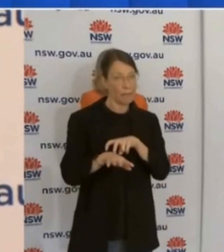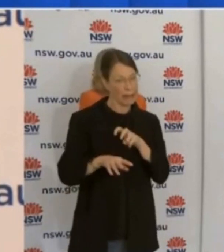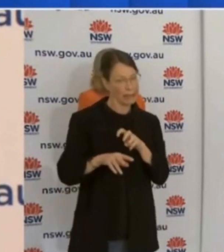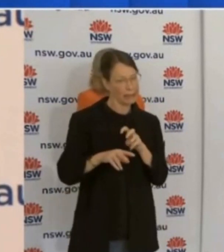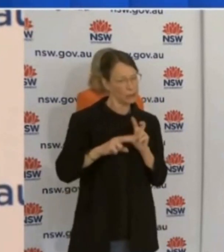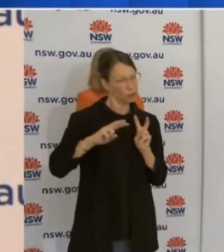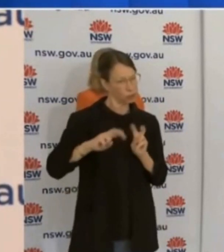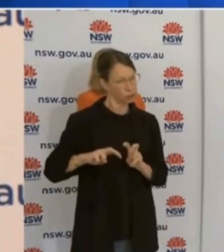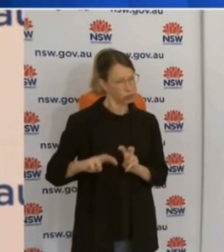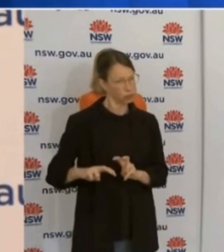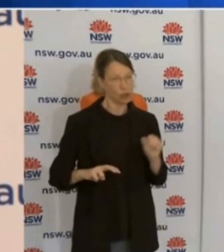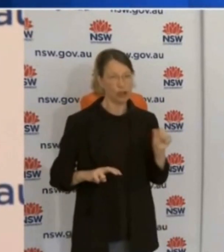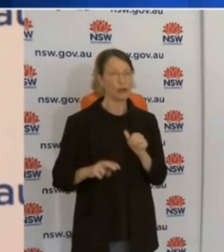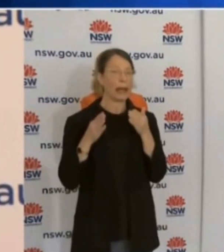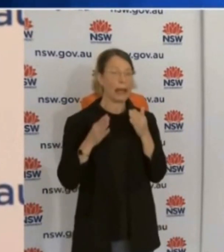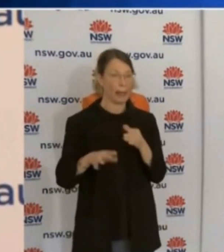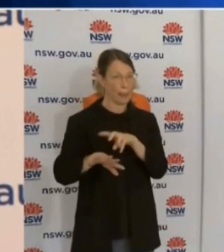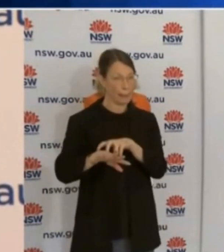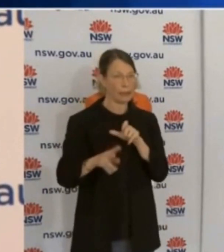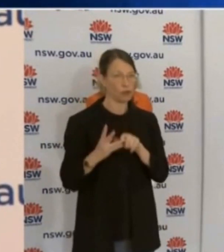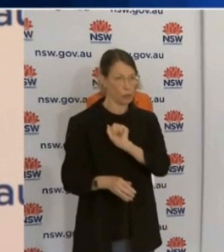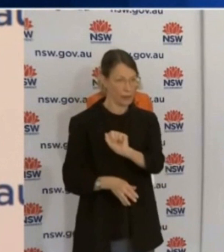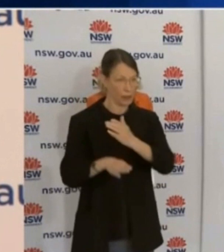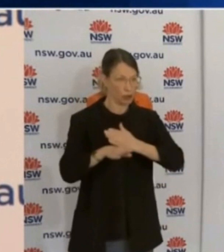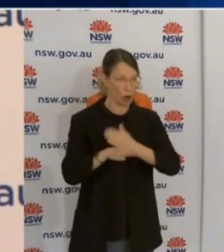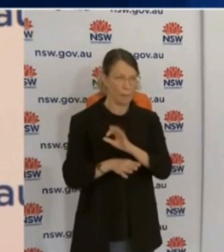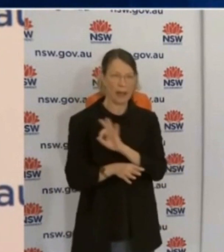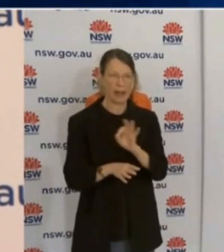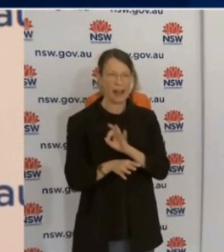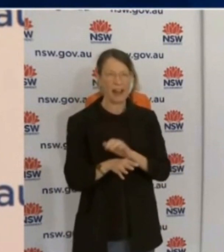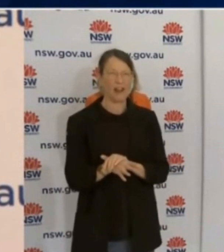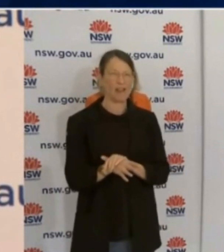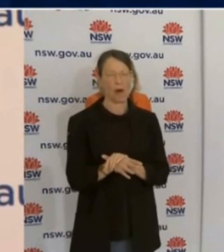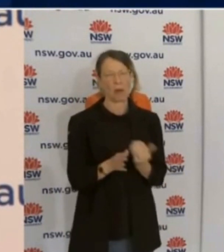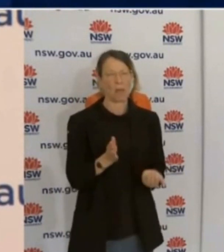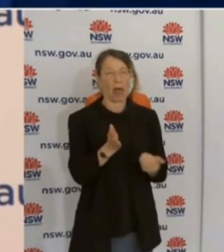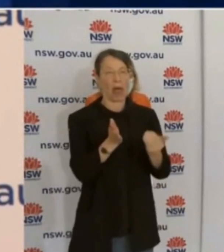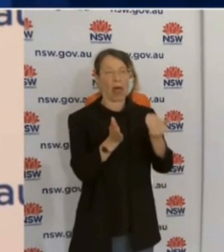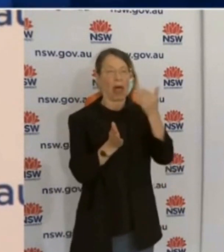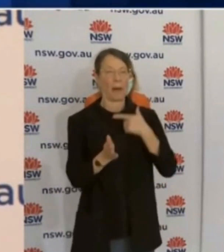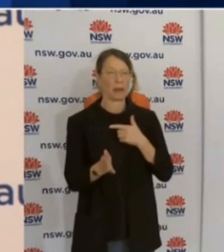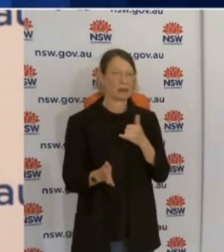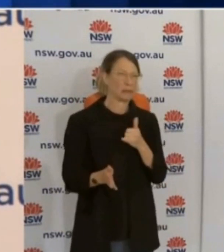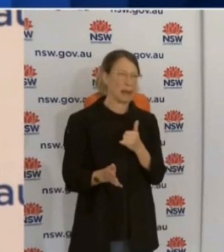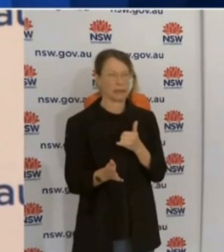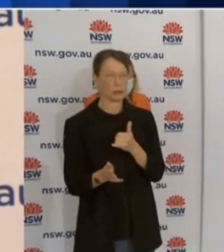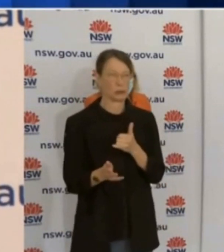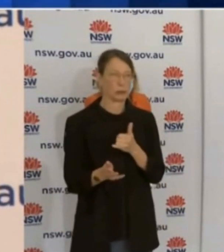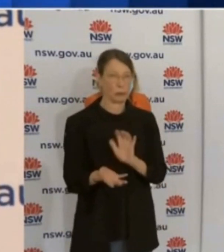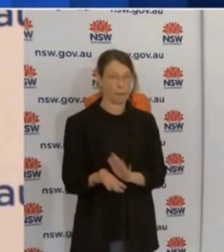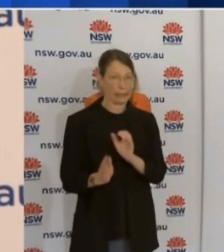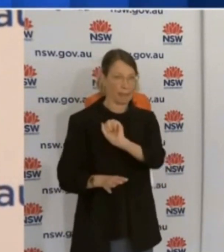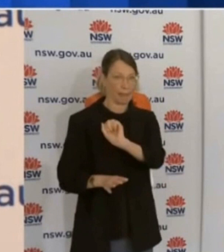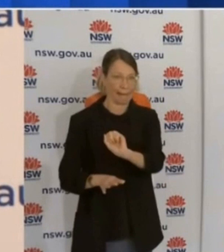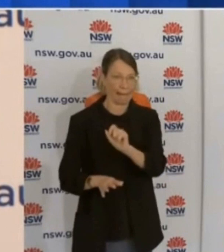investigations, we should allow them to take their investigations and not prejudice those investigations. And hopefully any activity